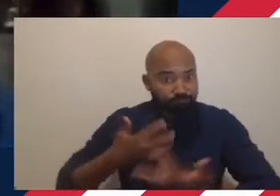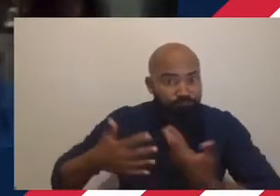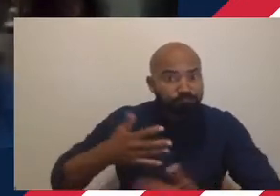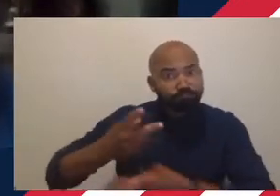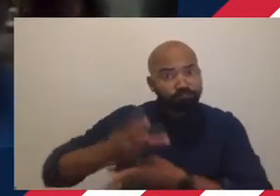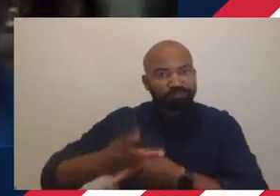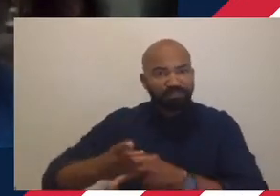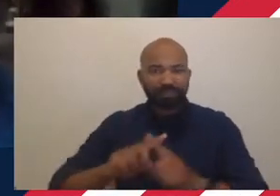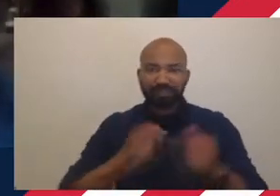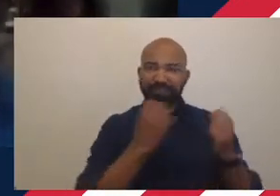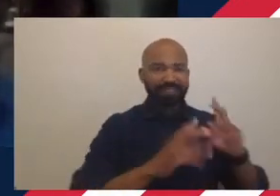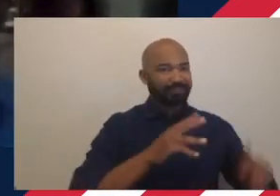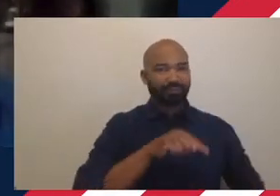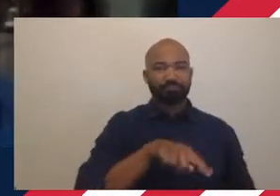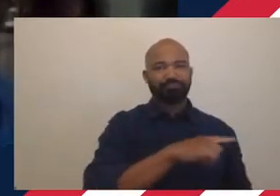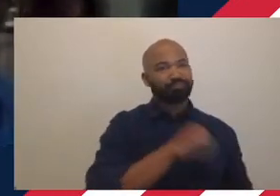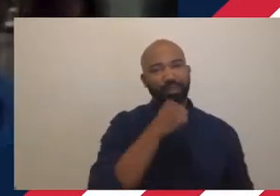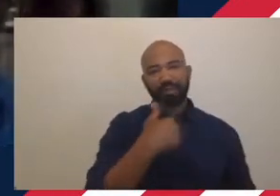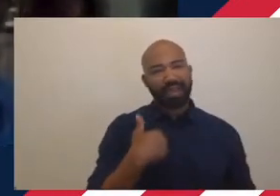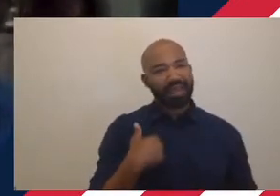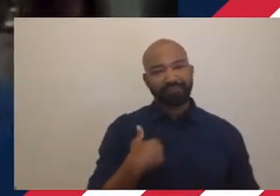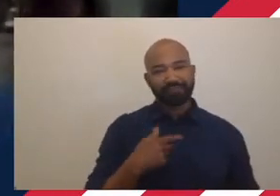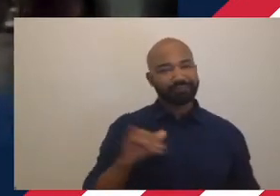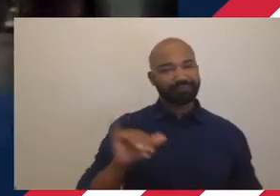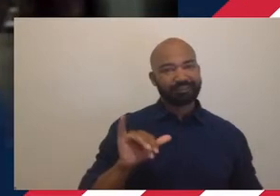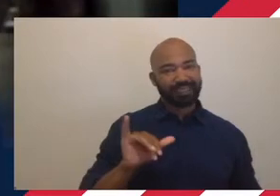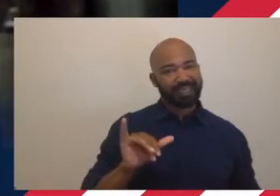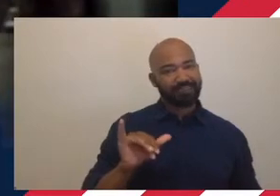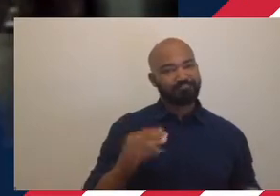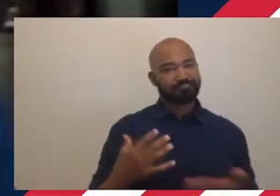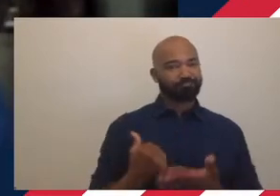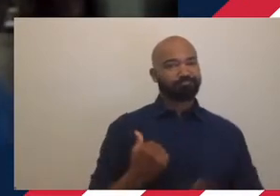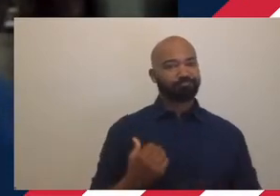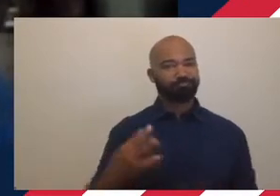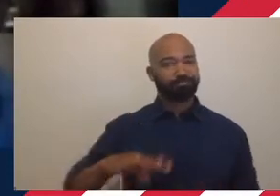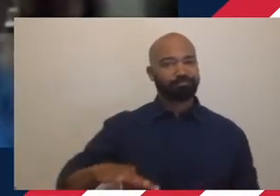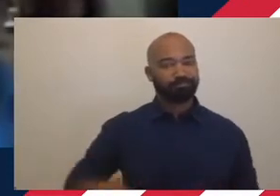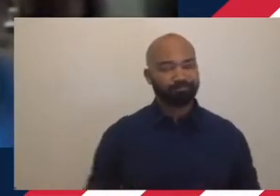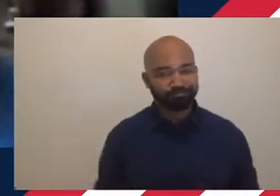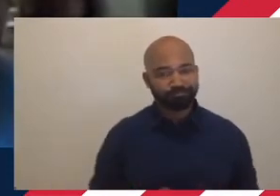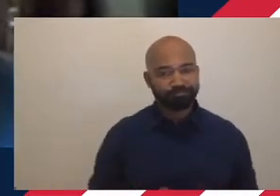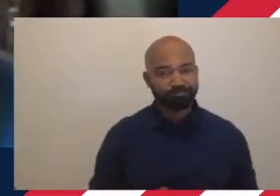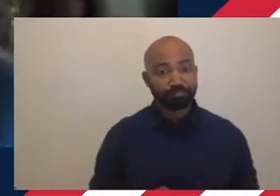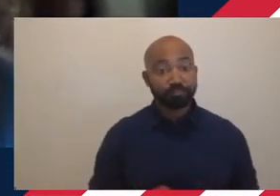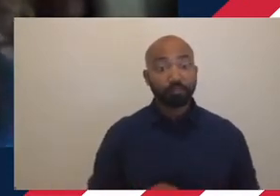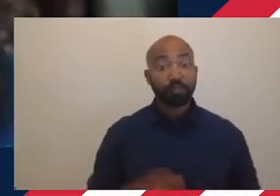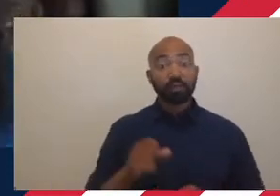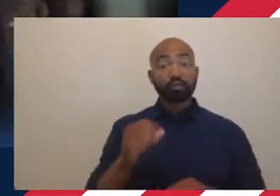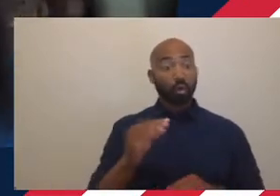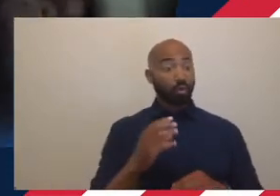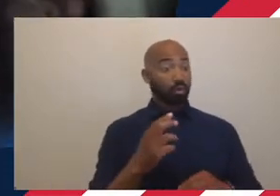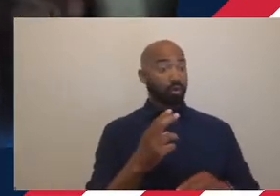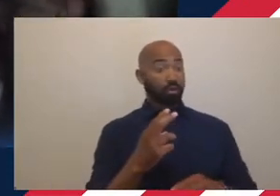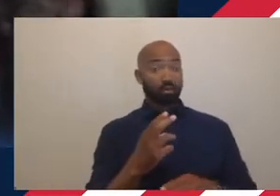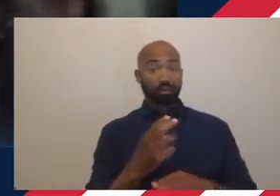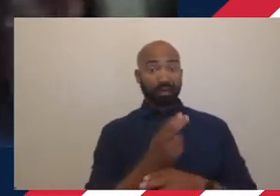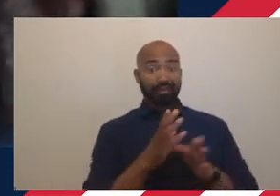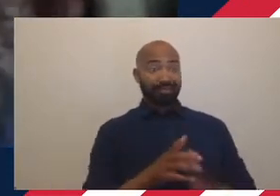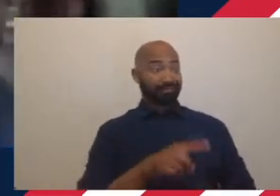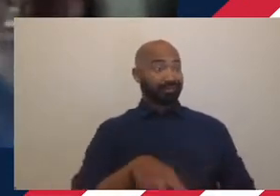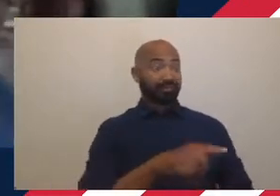that luxury. And so if we don't care for the clients, then they just don't receive the